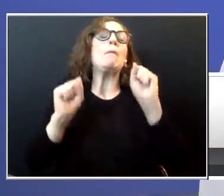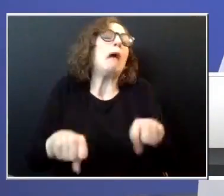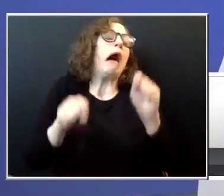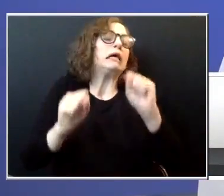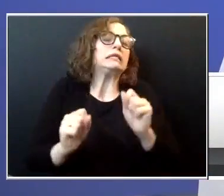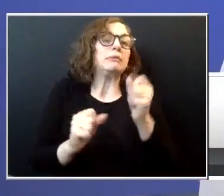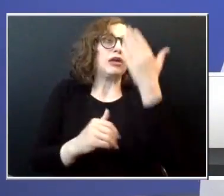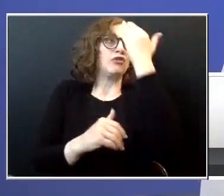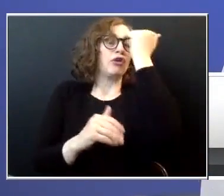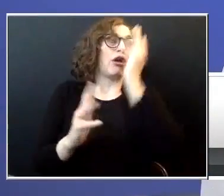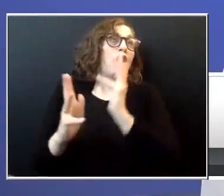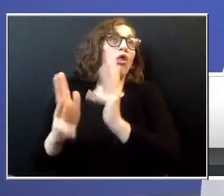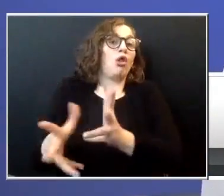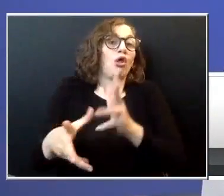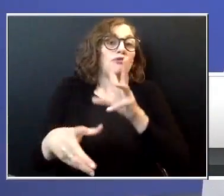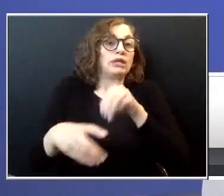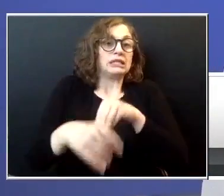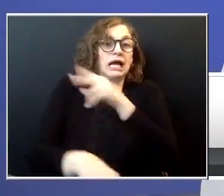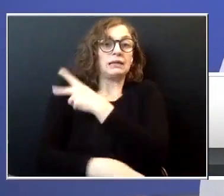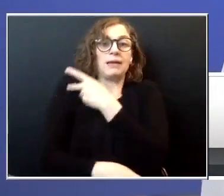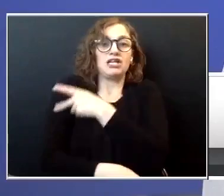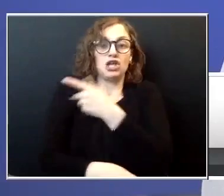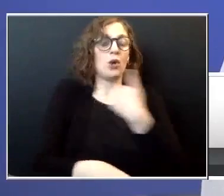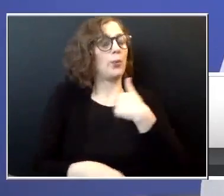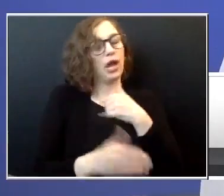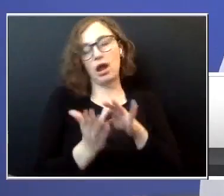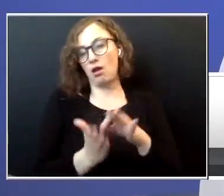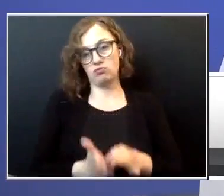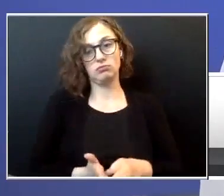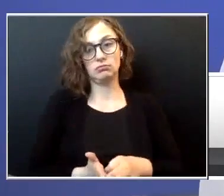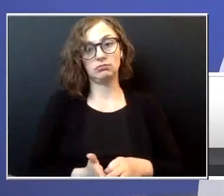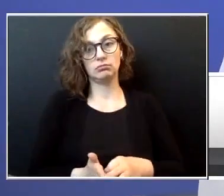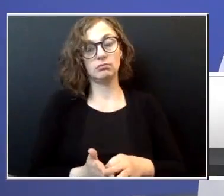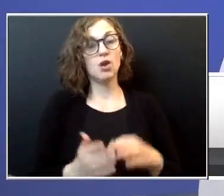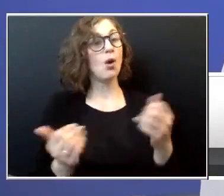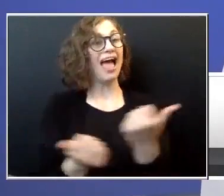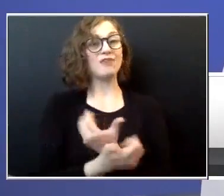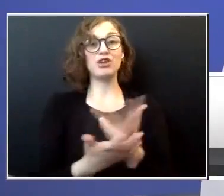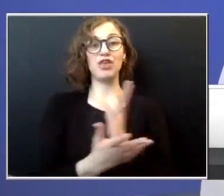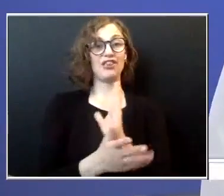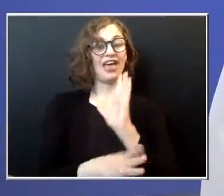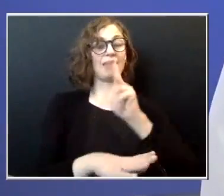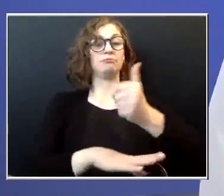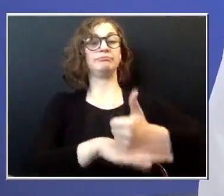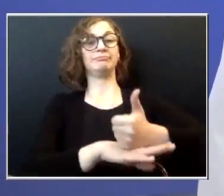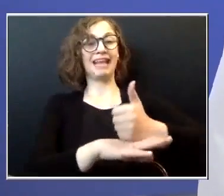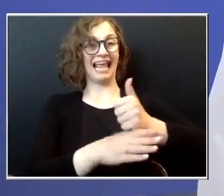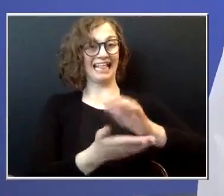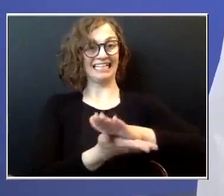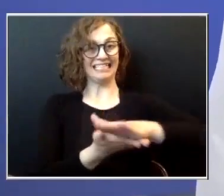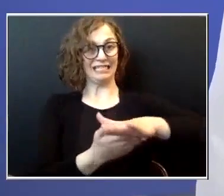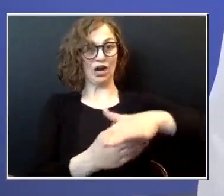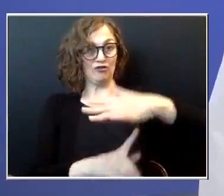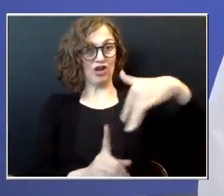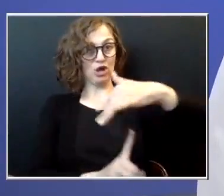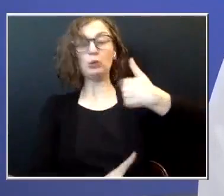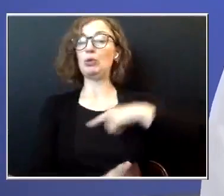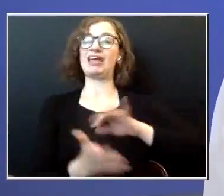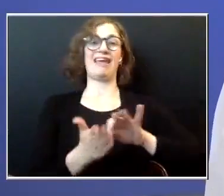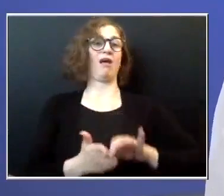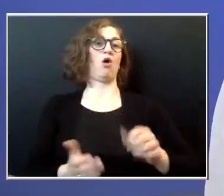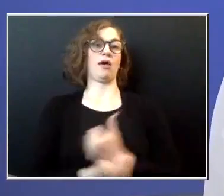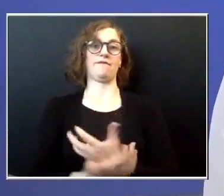we place into the sterile field, we count that item. And that is very important. And that's where